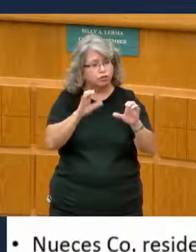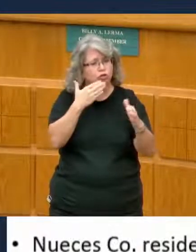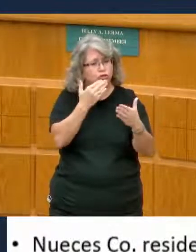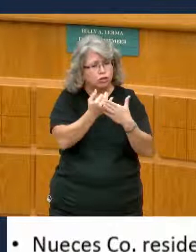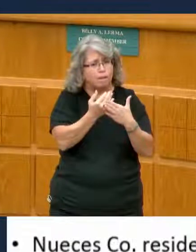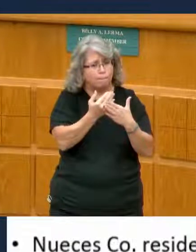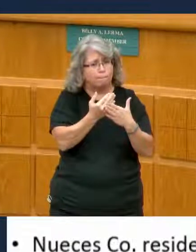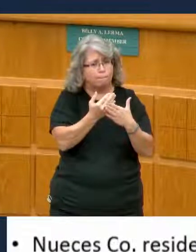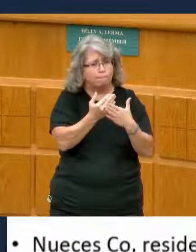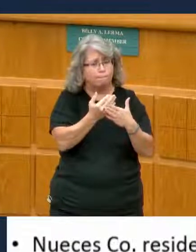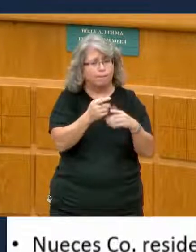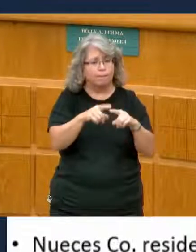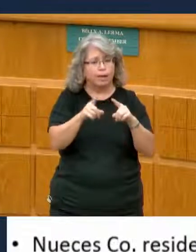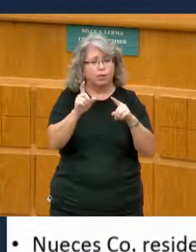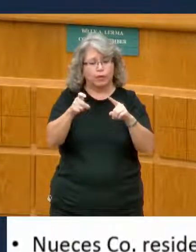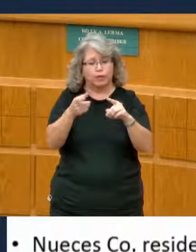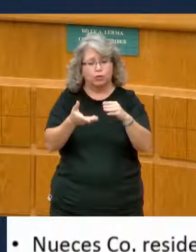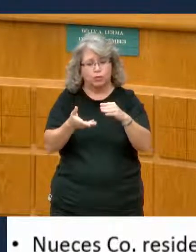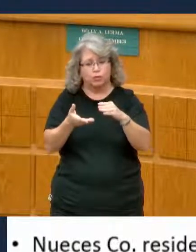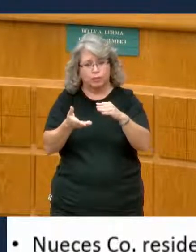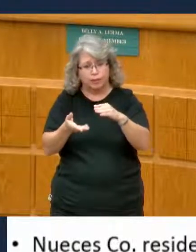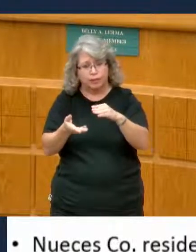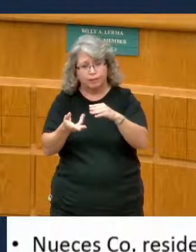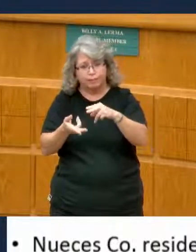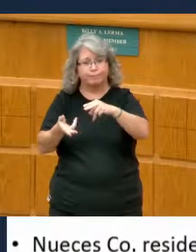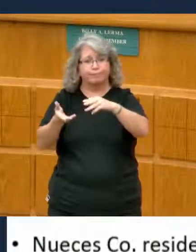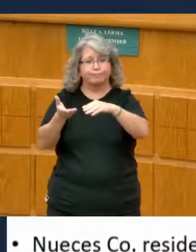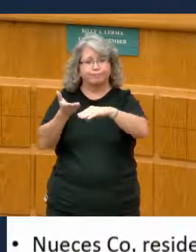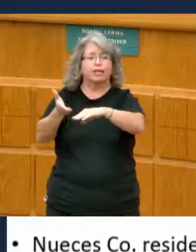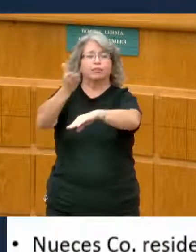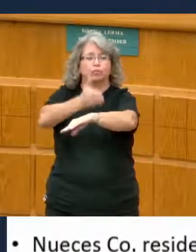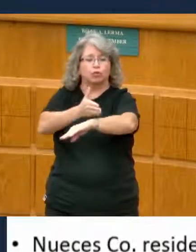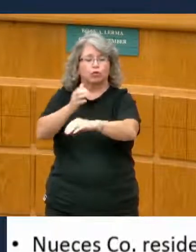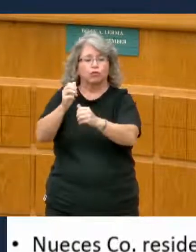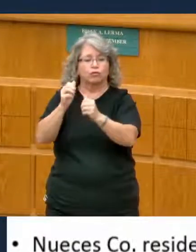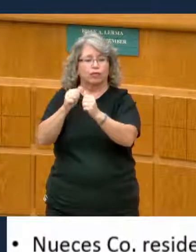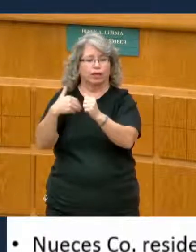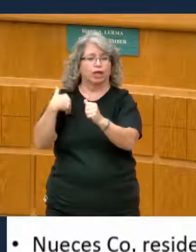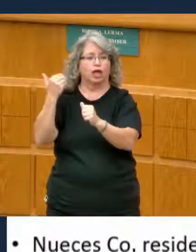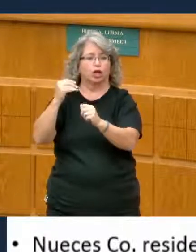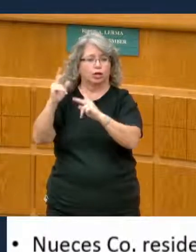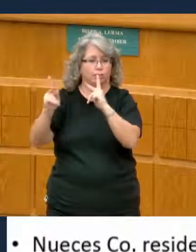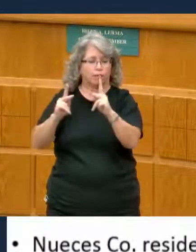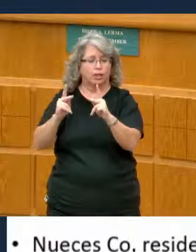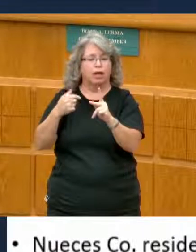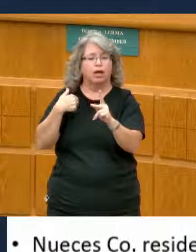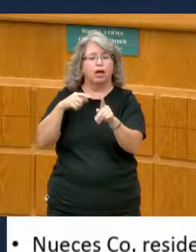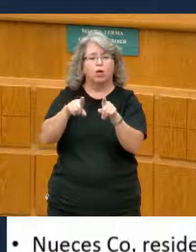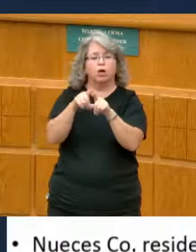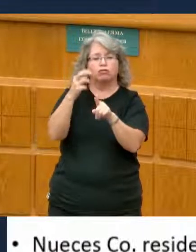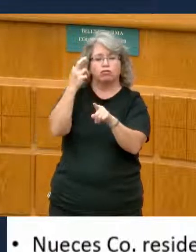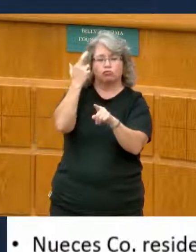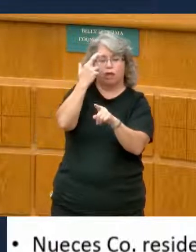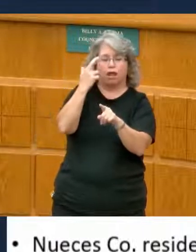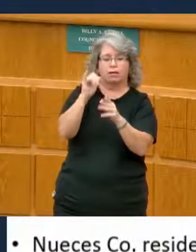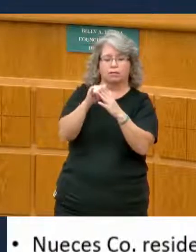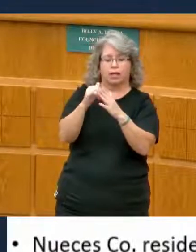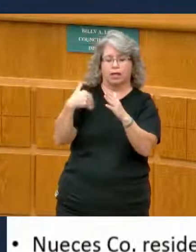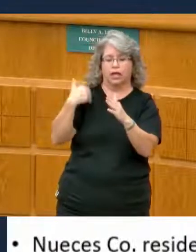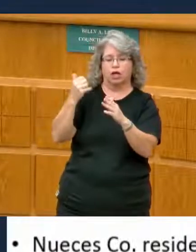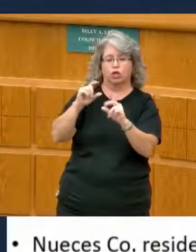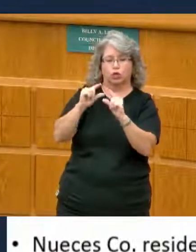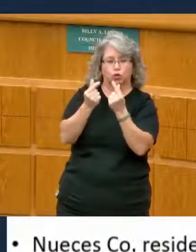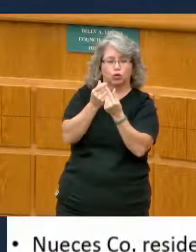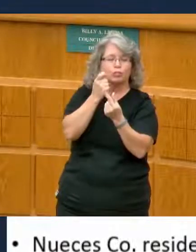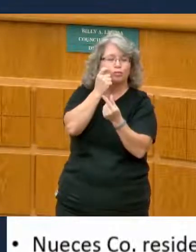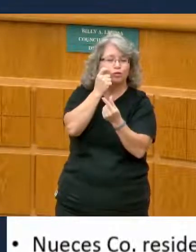to improve with our younger populations. And we also realize that the younger populations just more recently were eligible